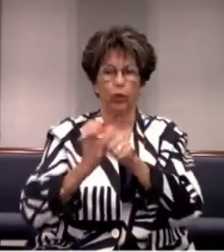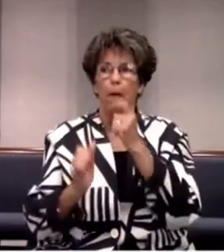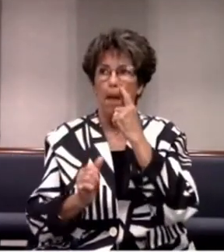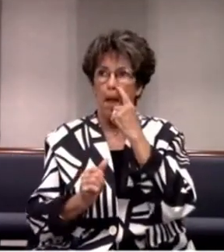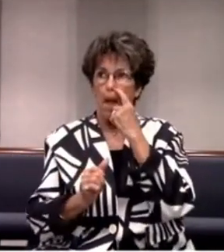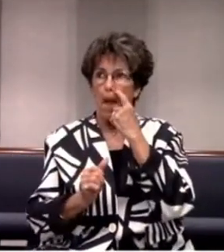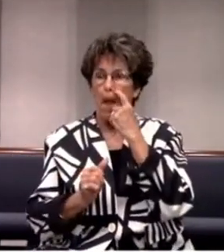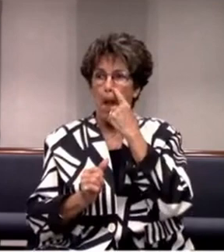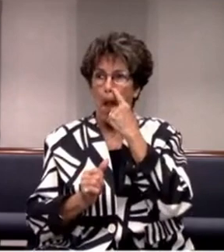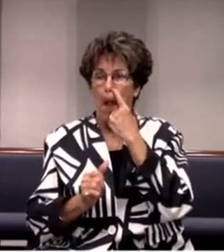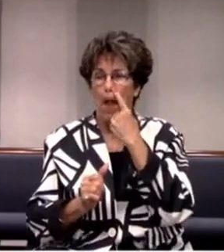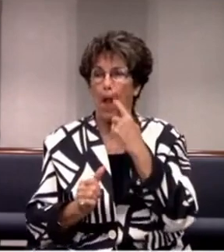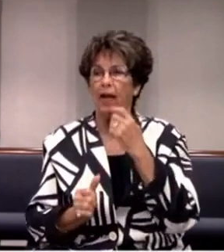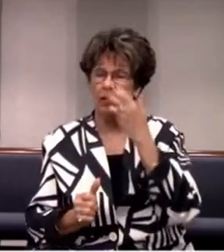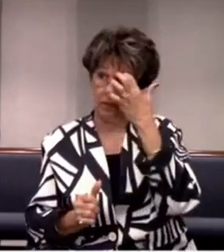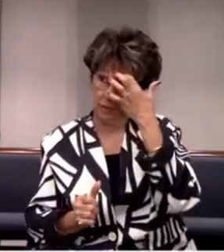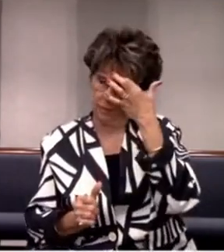truthfully,